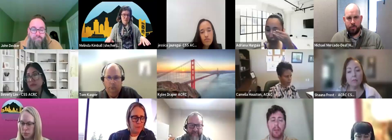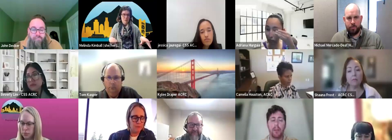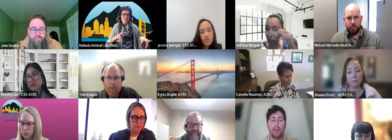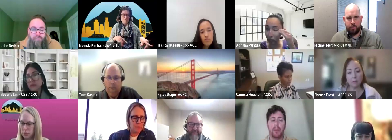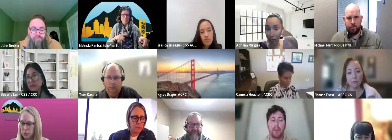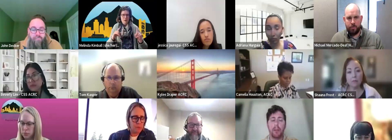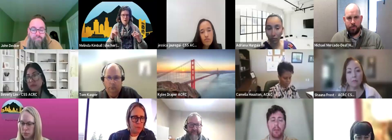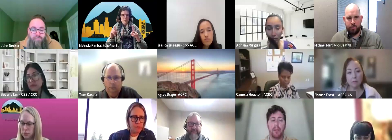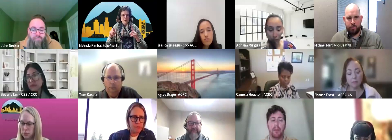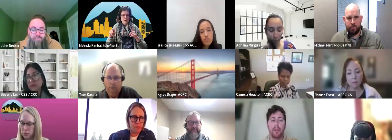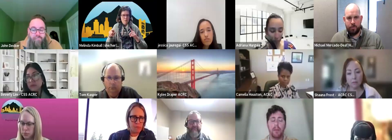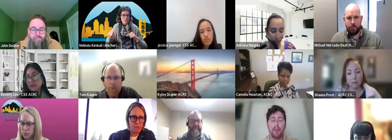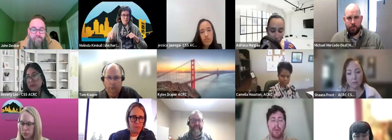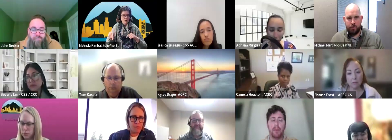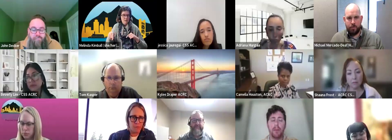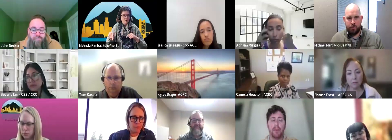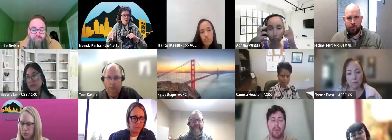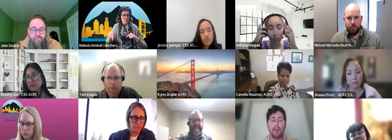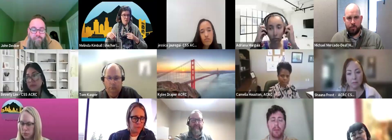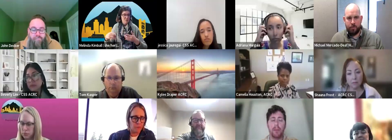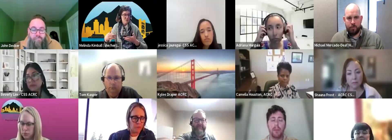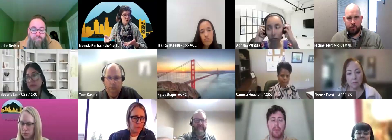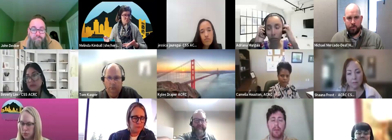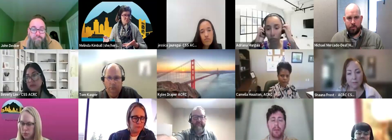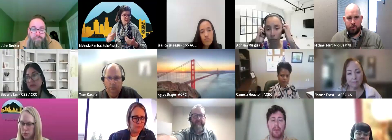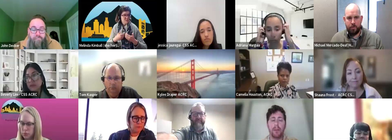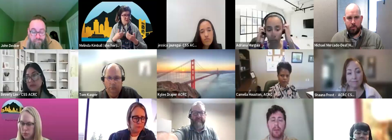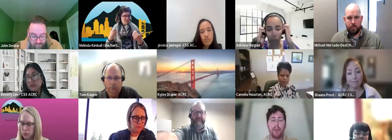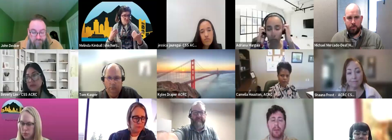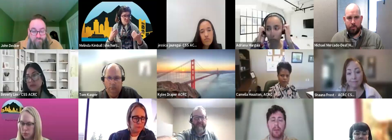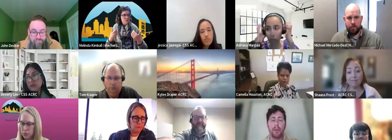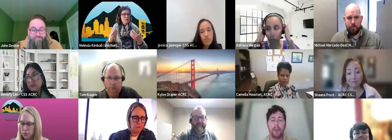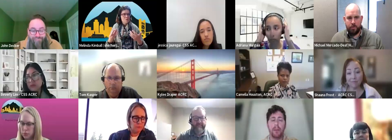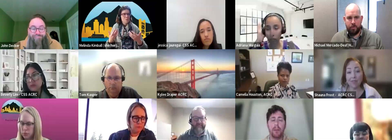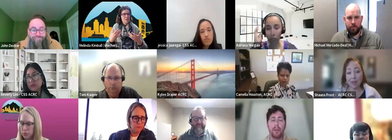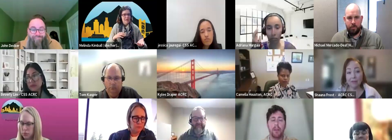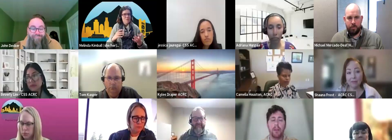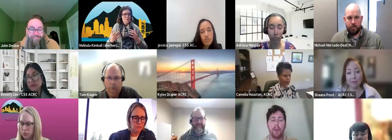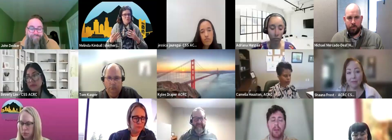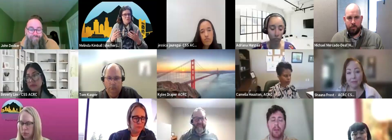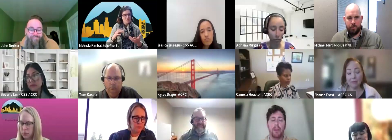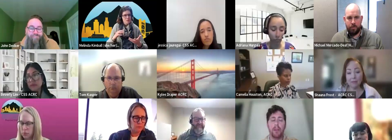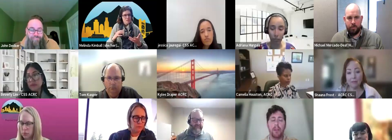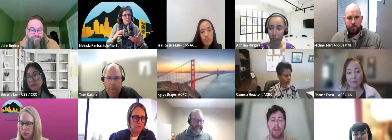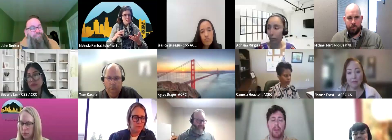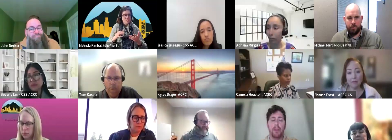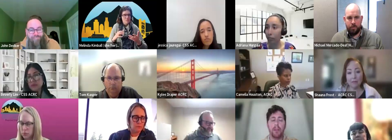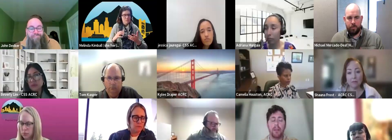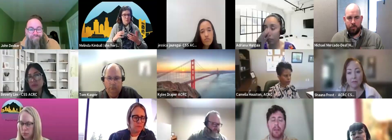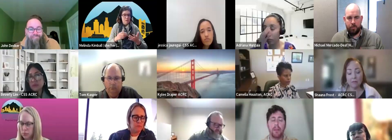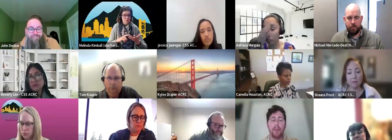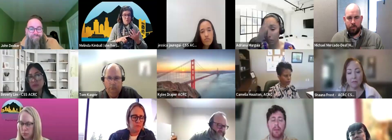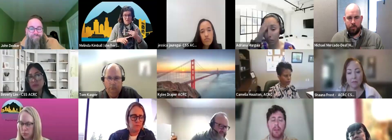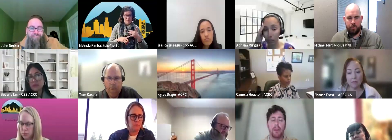10,000. But if you compare, we speak 140,000 words in English, that's a big difference. So we have to use the differences